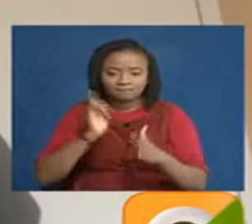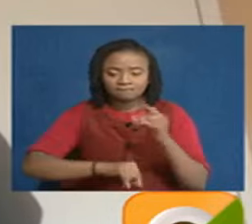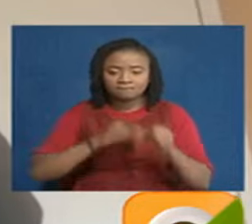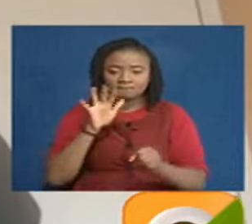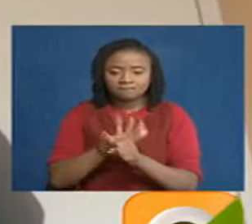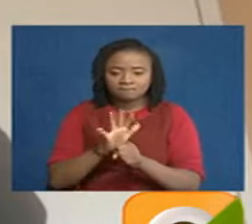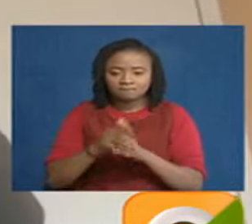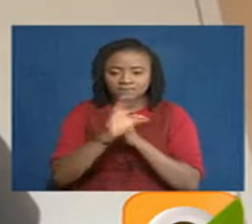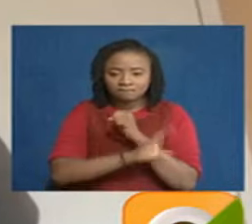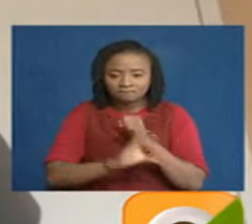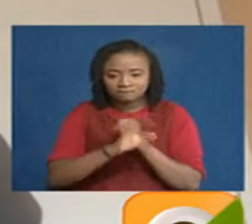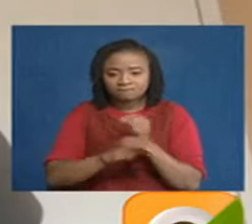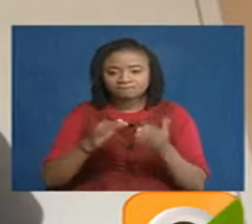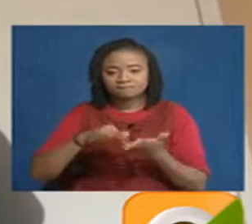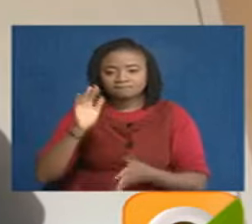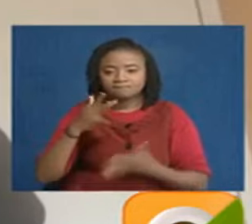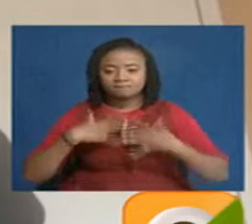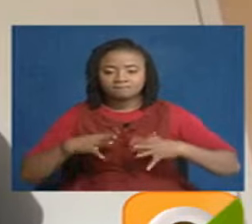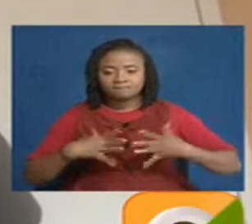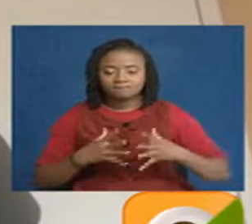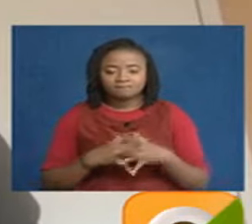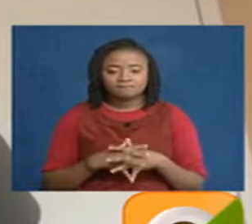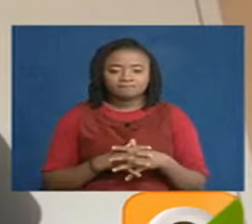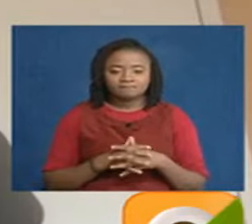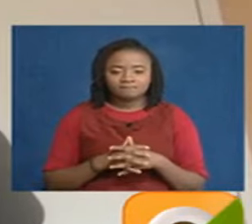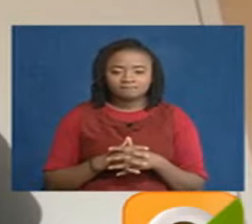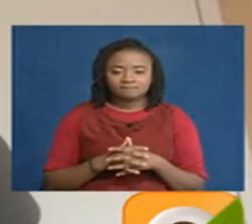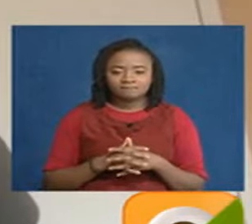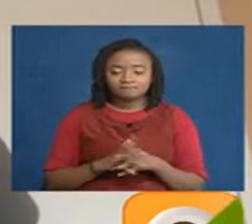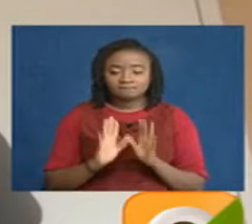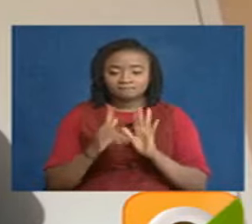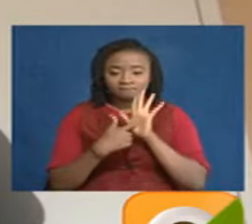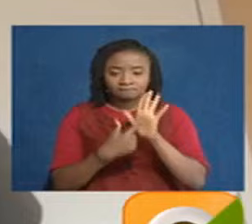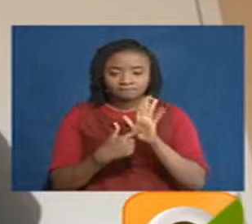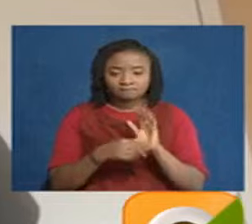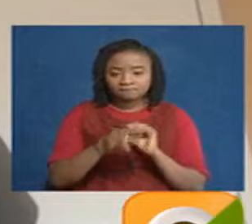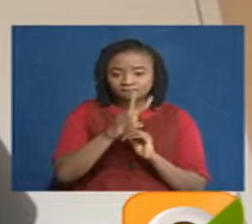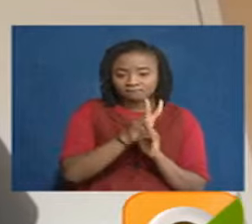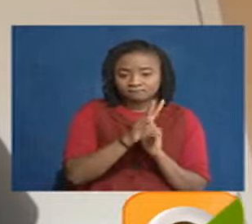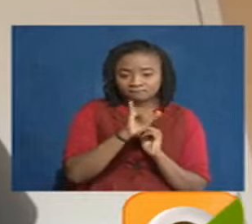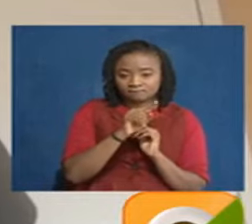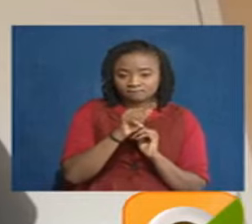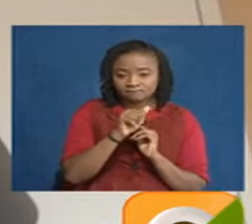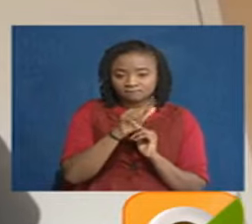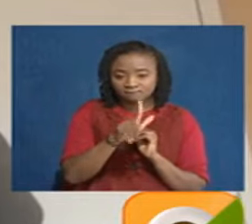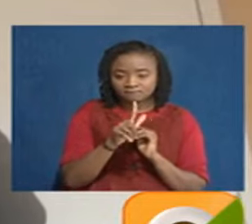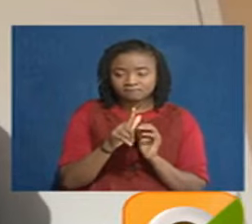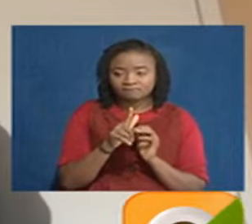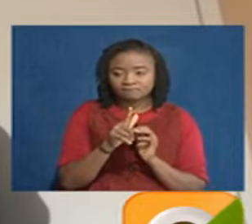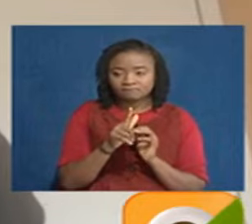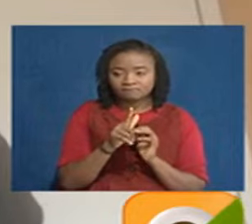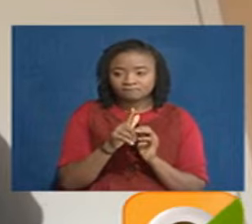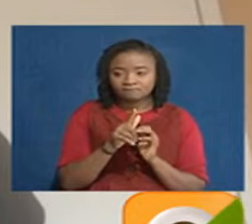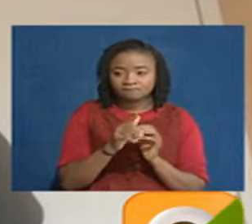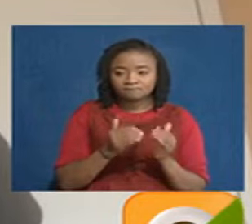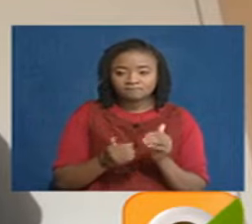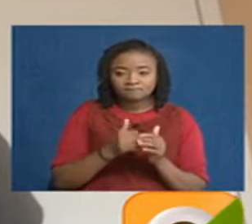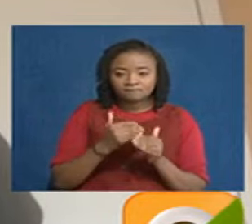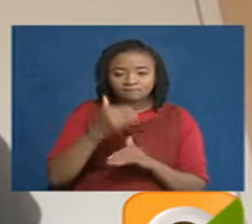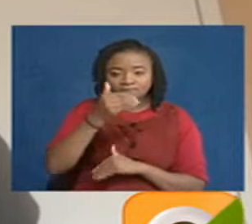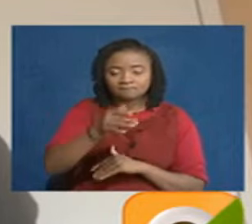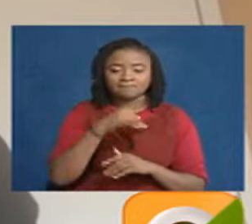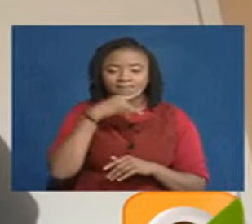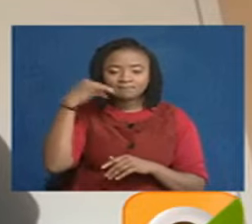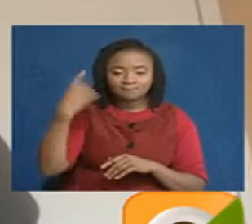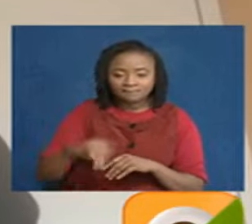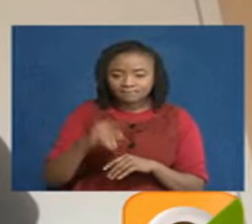believe to be the most reasonable course of action. So, for instance, the vetoes following the Russian invasion of Ukraine by